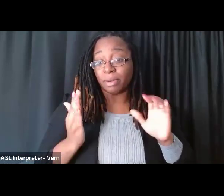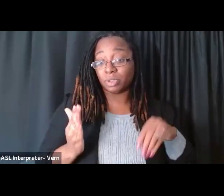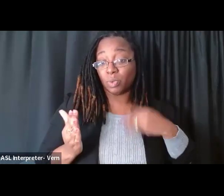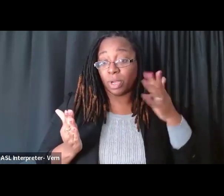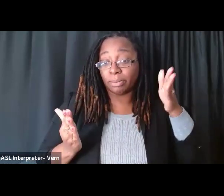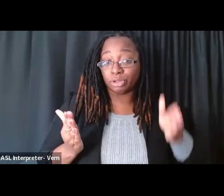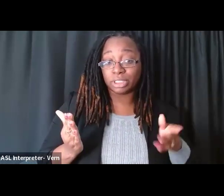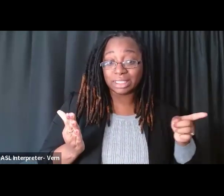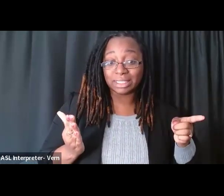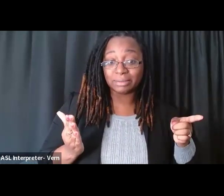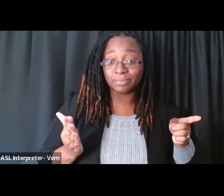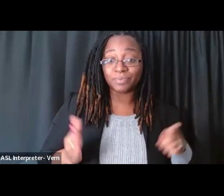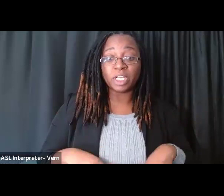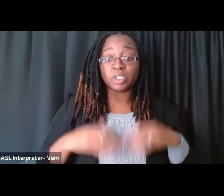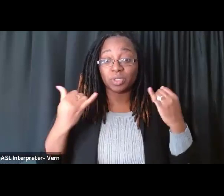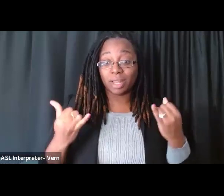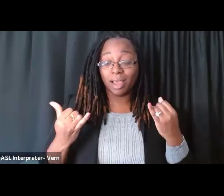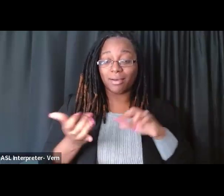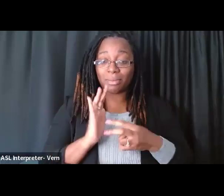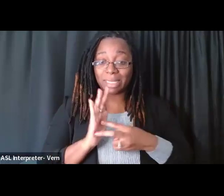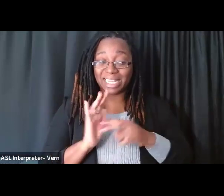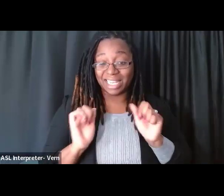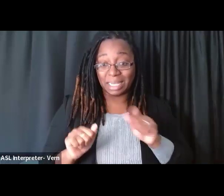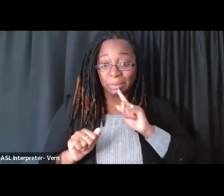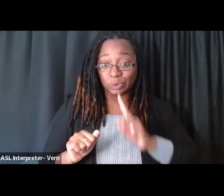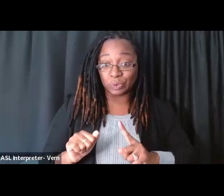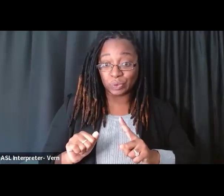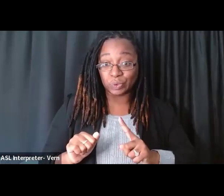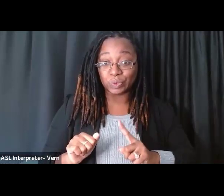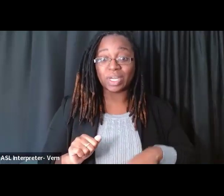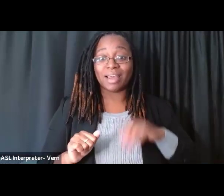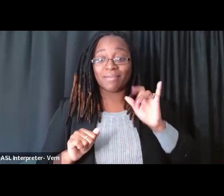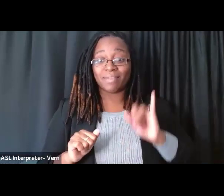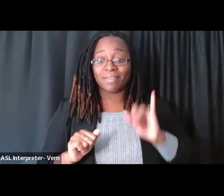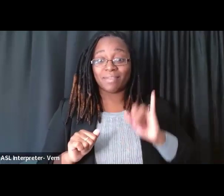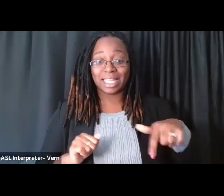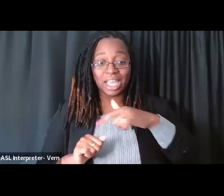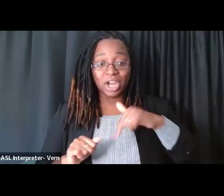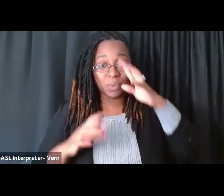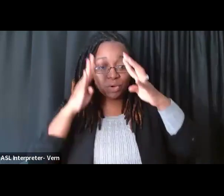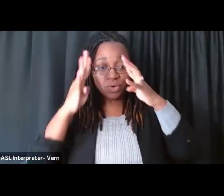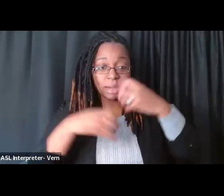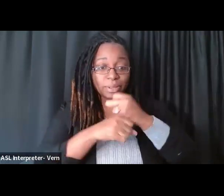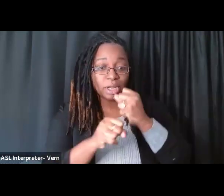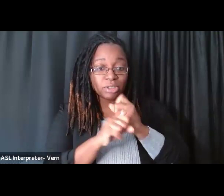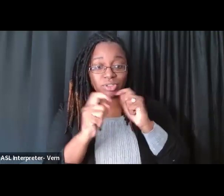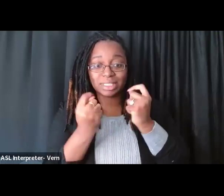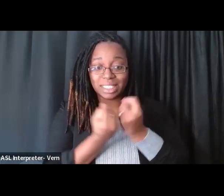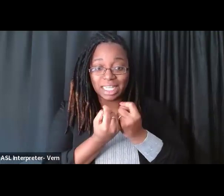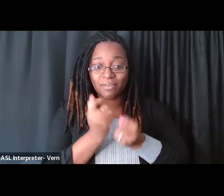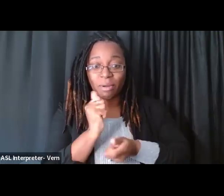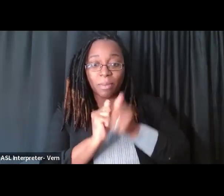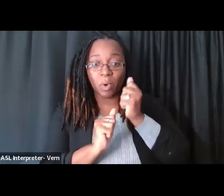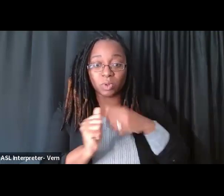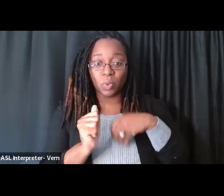performances of people of color. Therefore, the prominence of whiteness in the field of intimacy can conflict with the purpose of creating